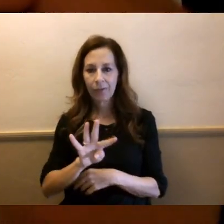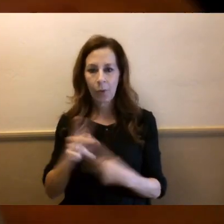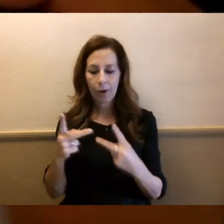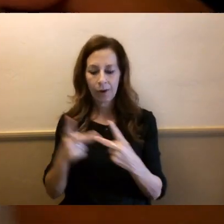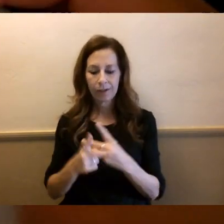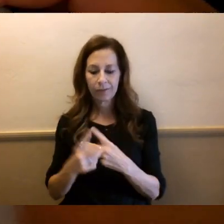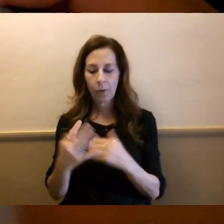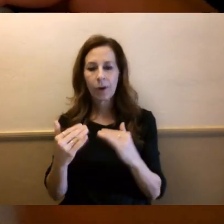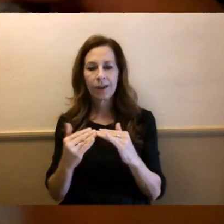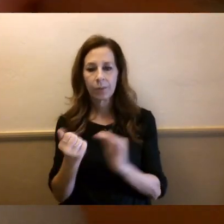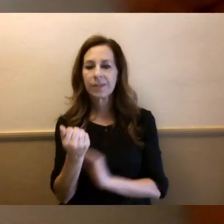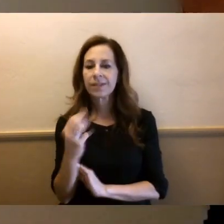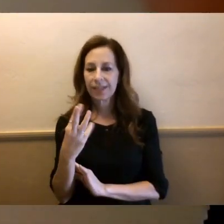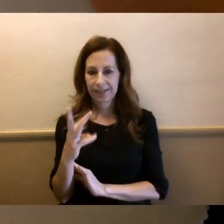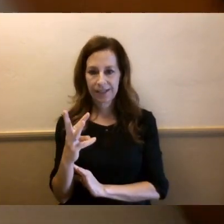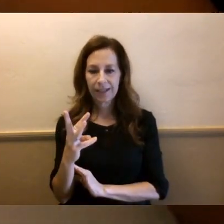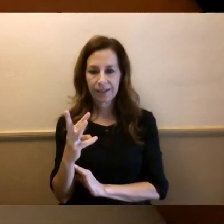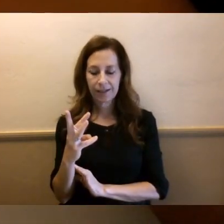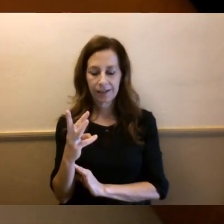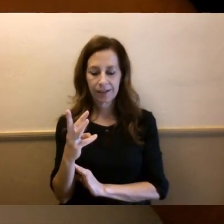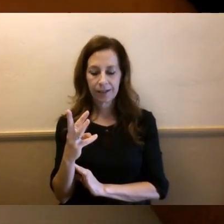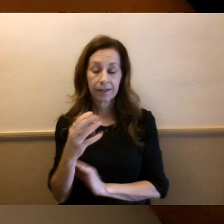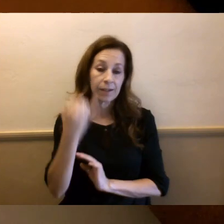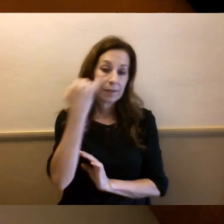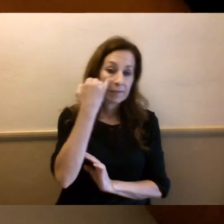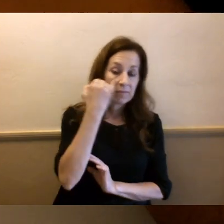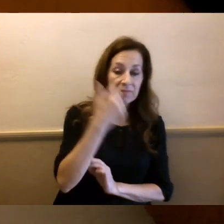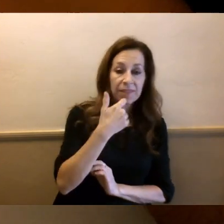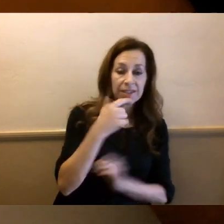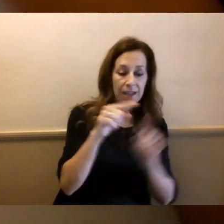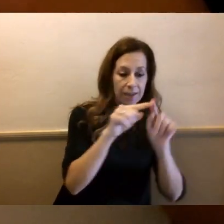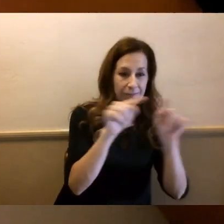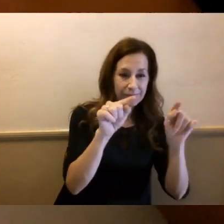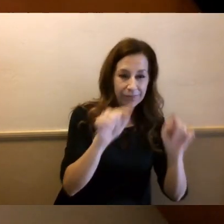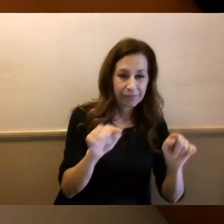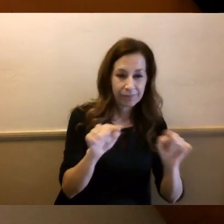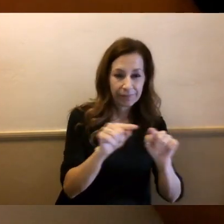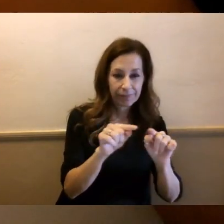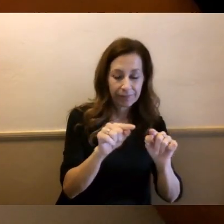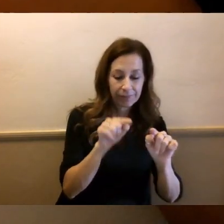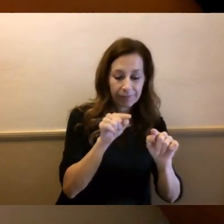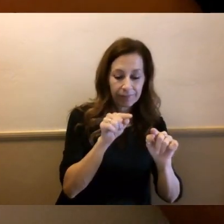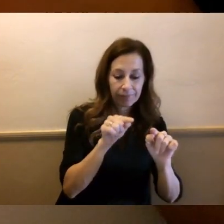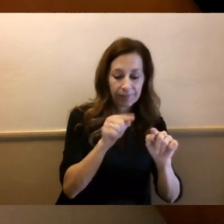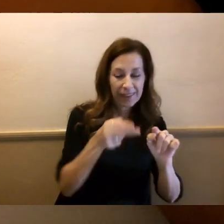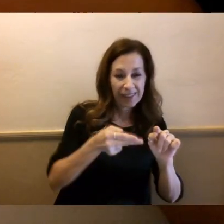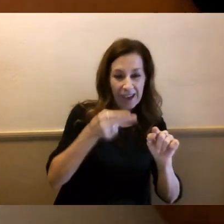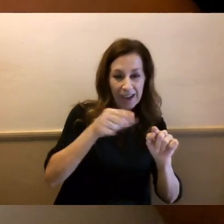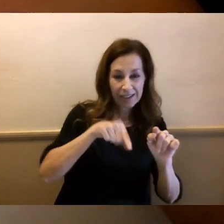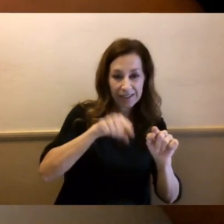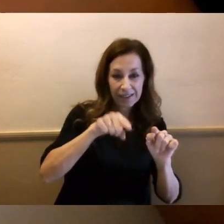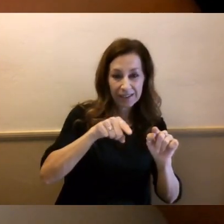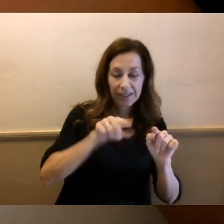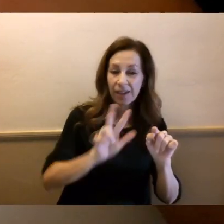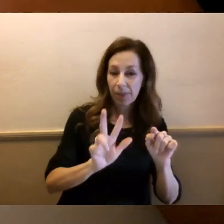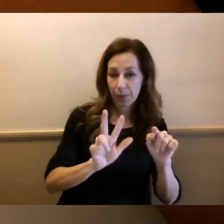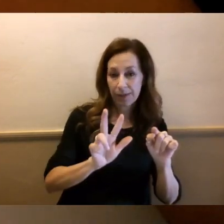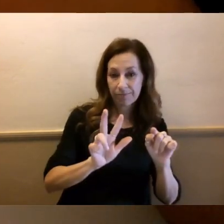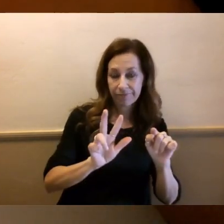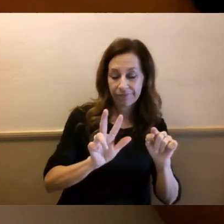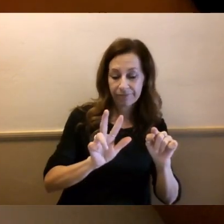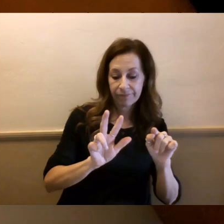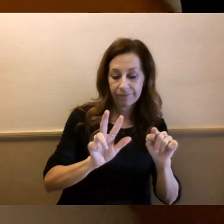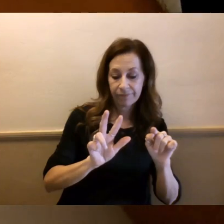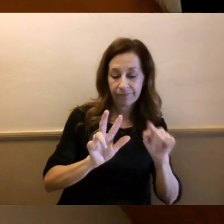the area of this square. Okay. Well, what if I say that the height of this triangle is